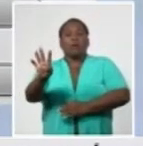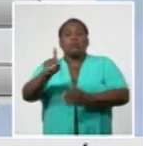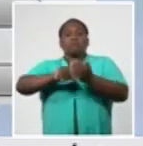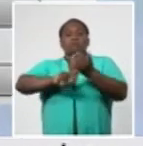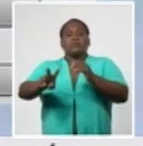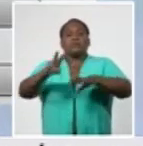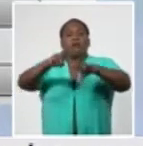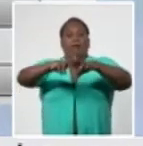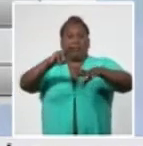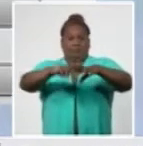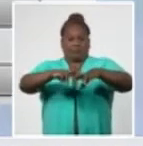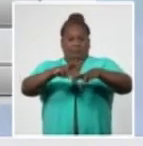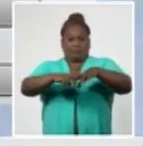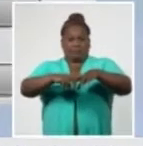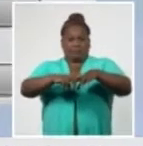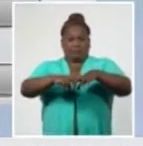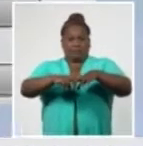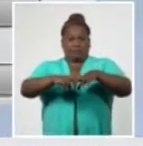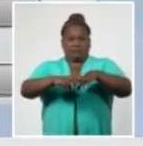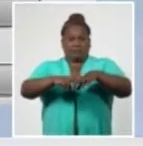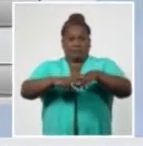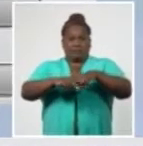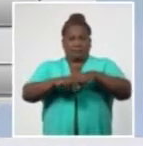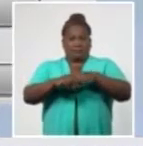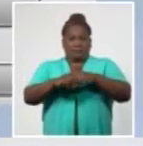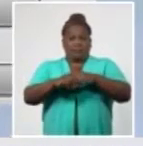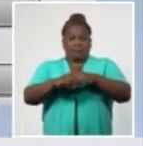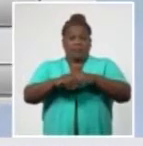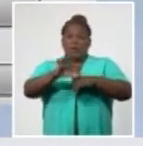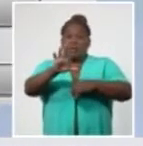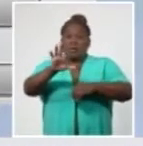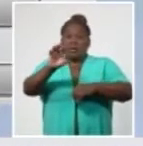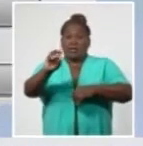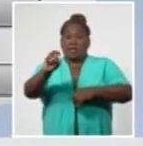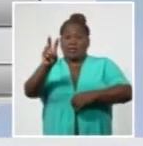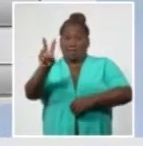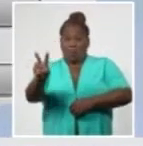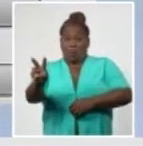Of all the 2006 samples,